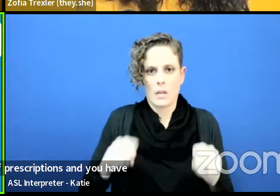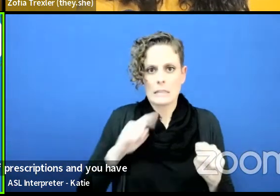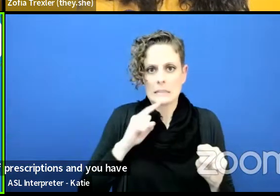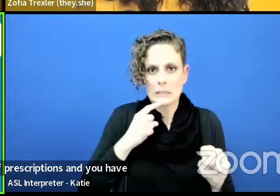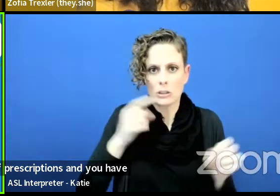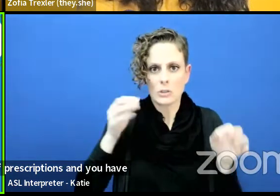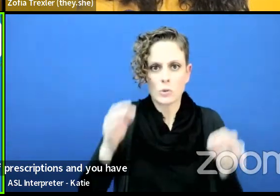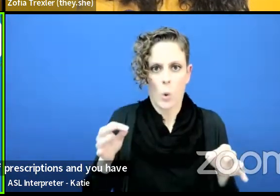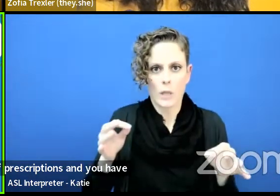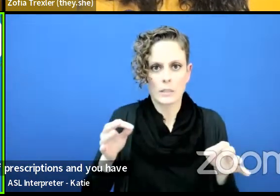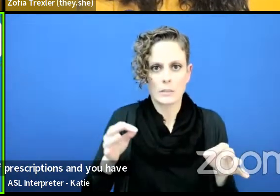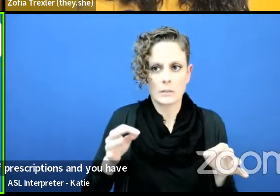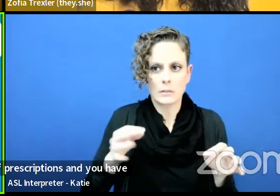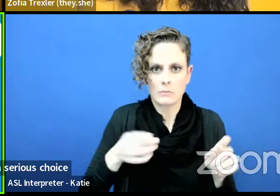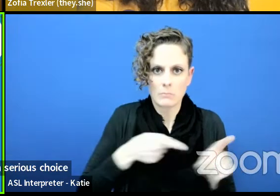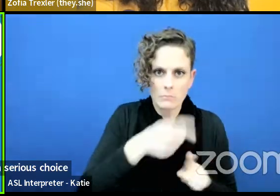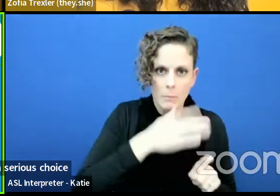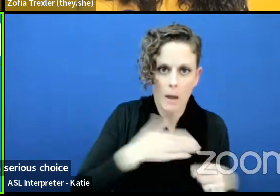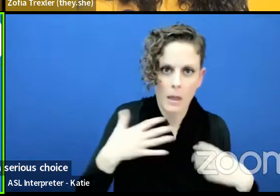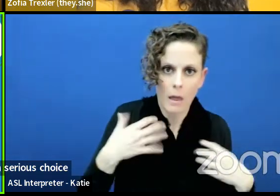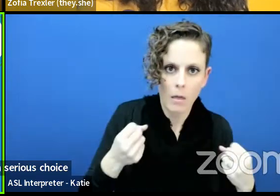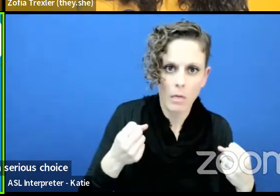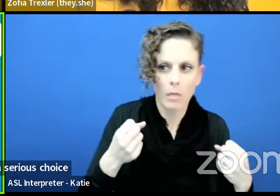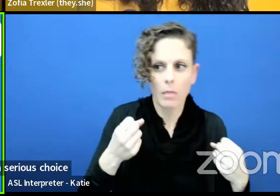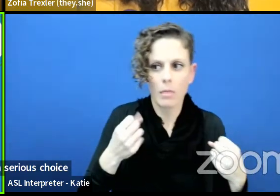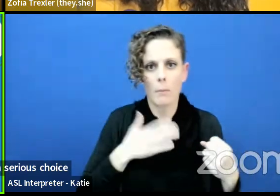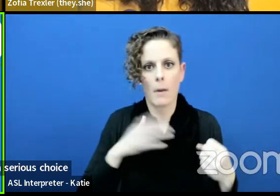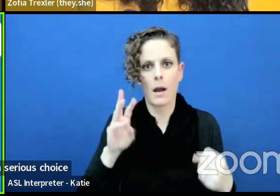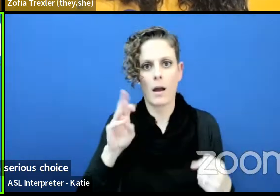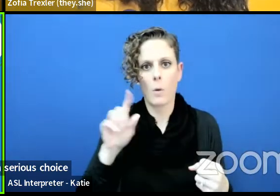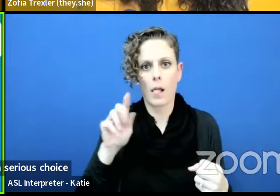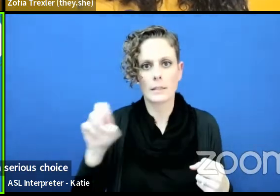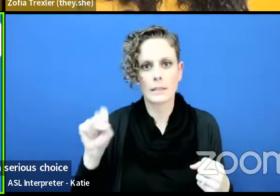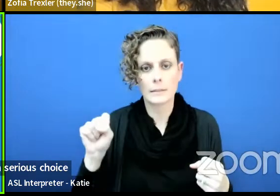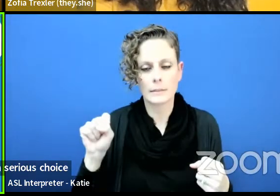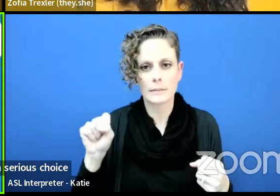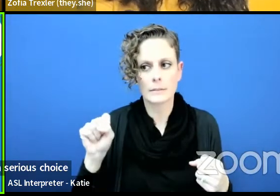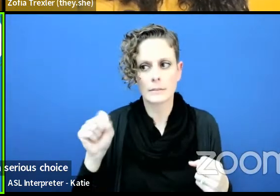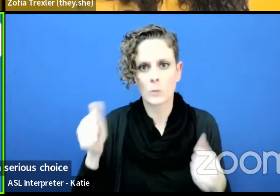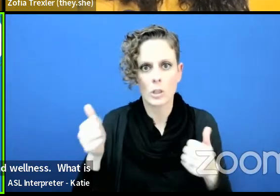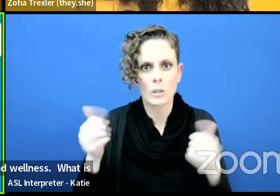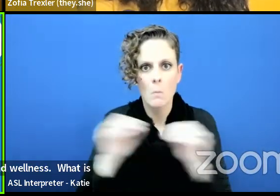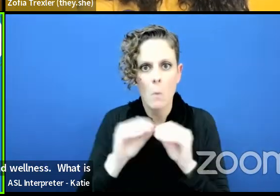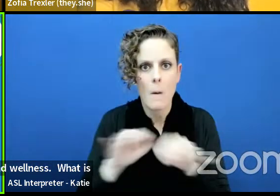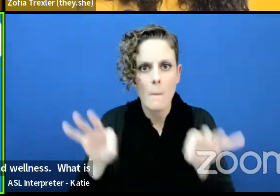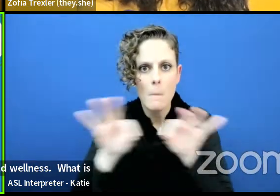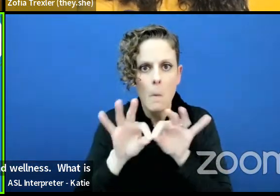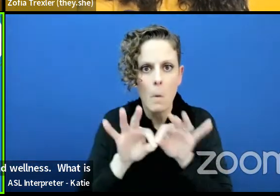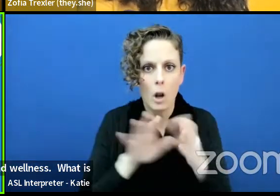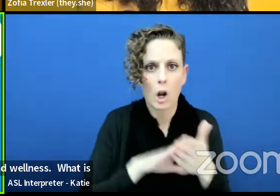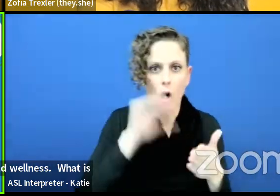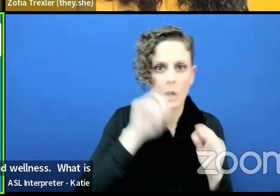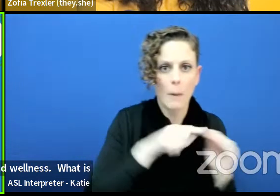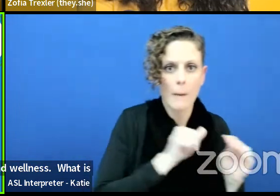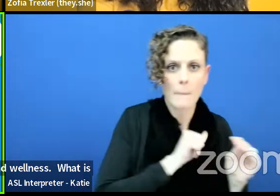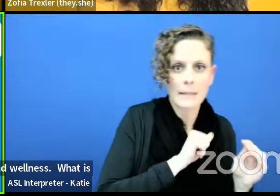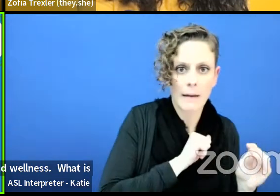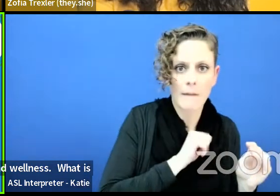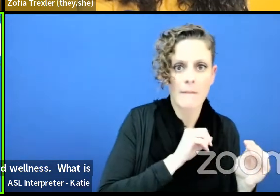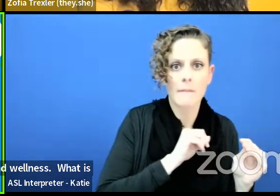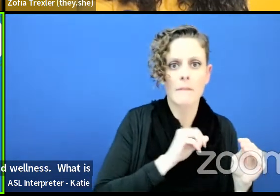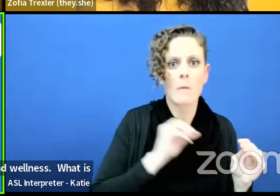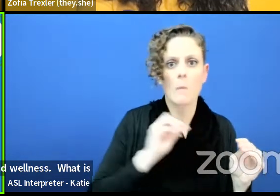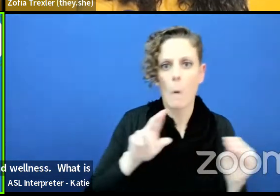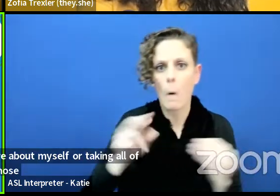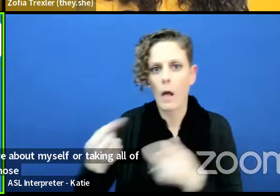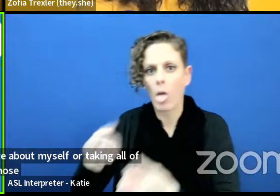health and your wellness. What's more important, learning more about myself or taking all these medications,